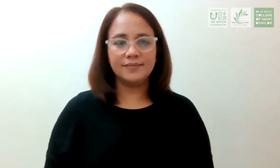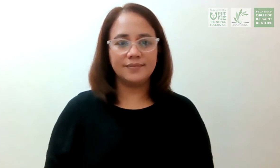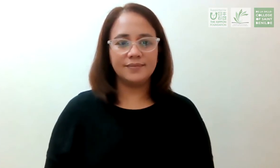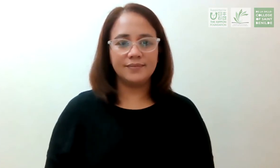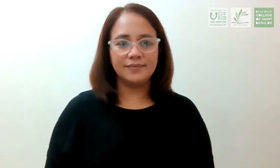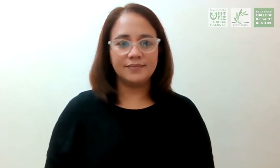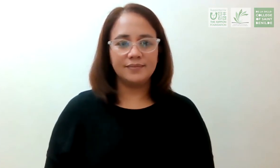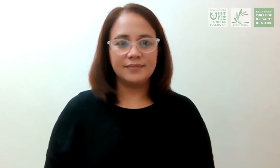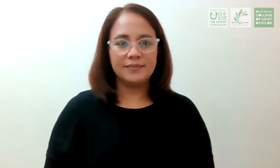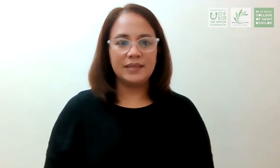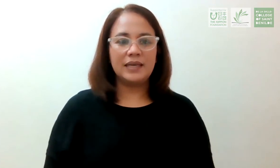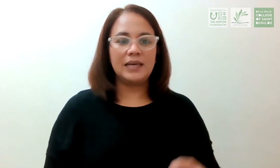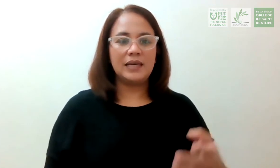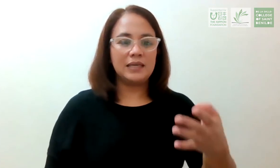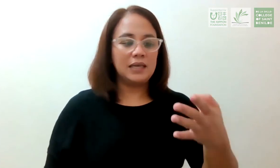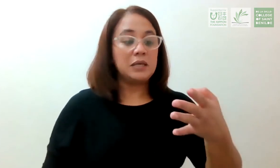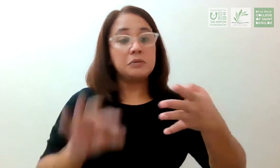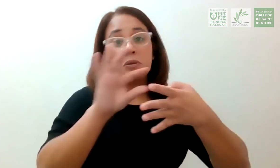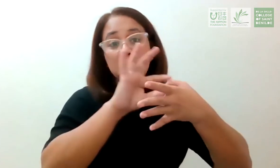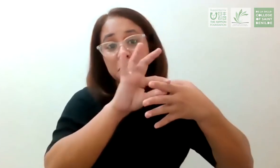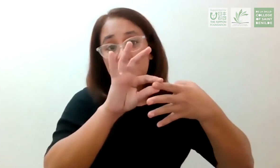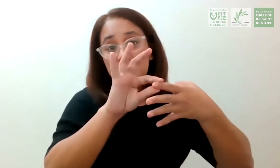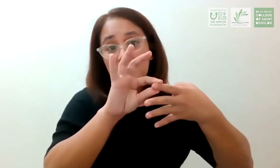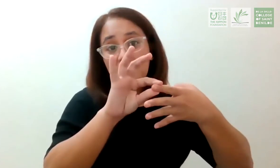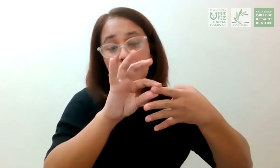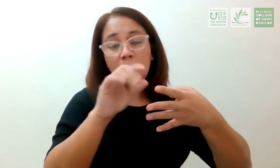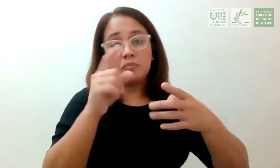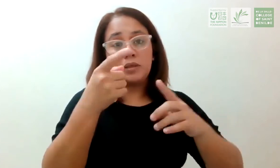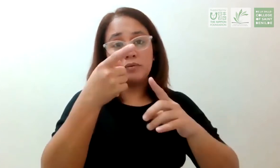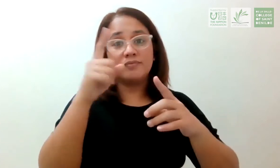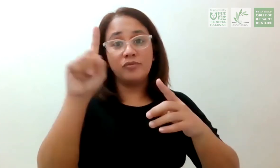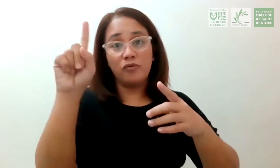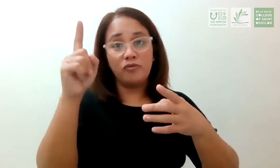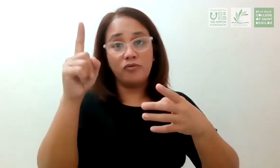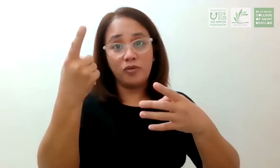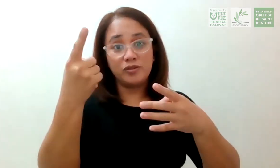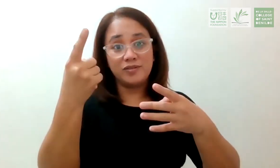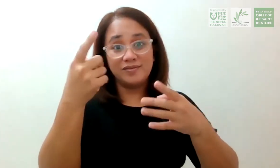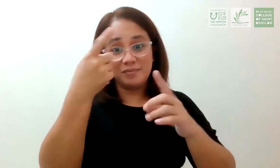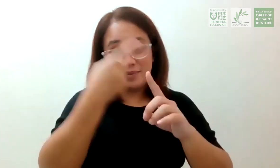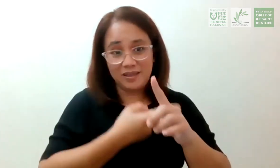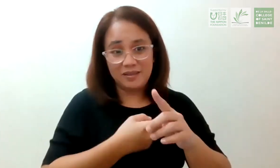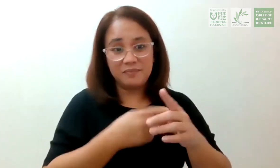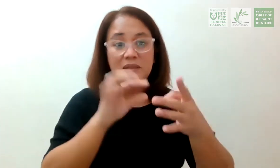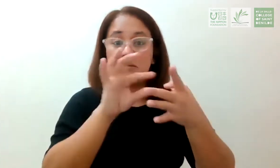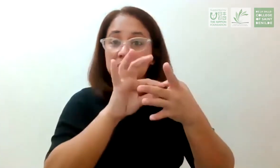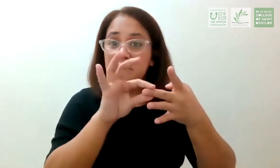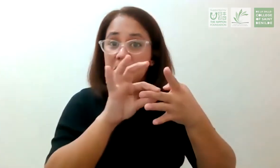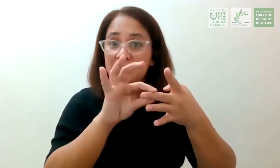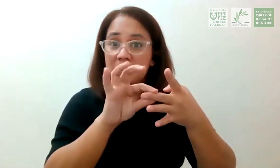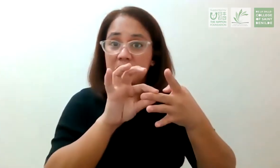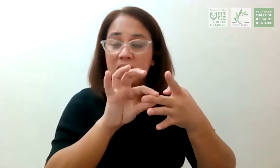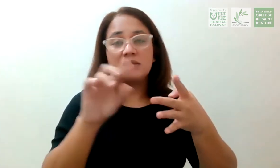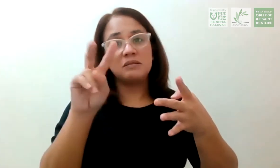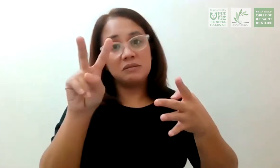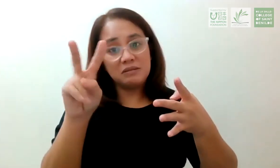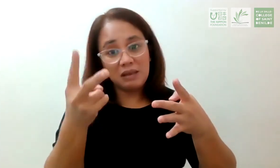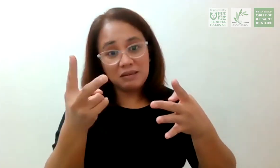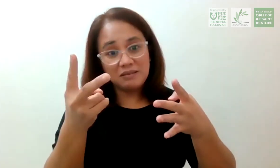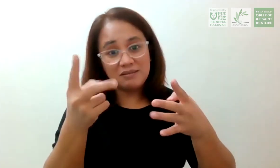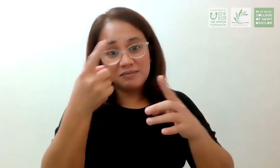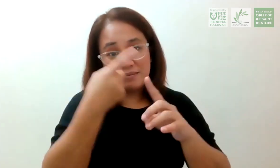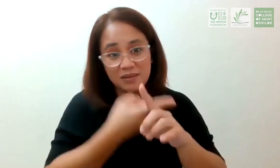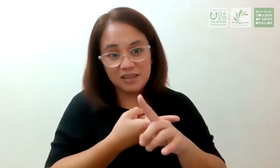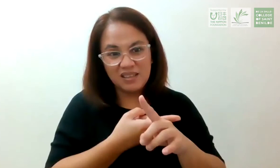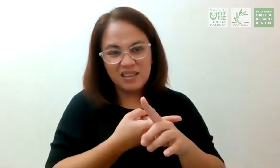this sign means first week of the month. This sign means second week of the month. but